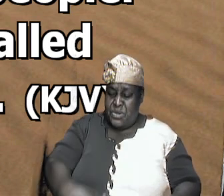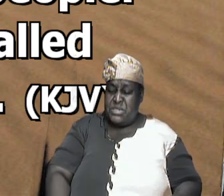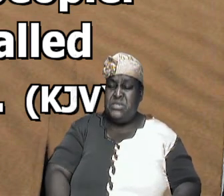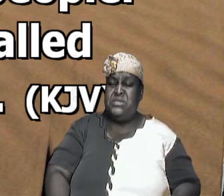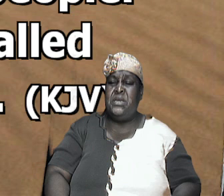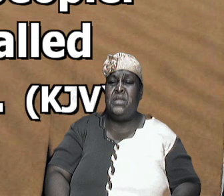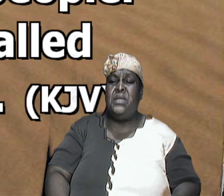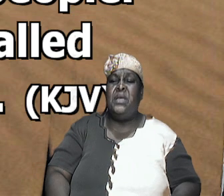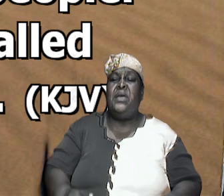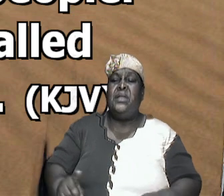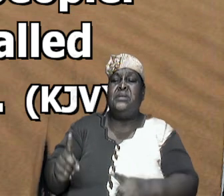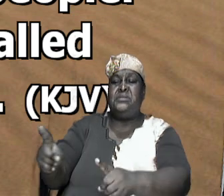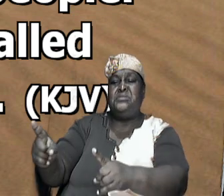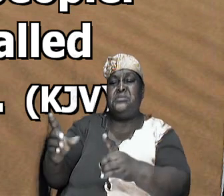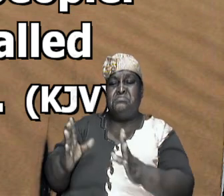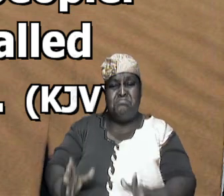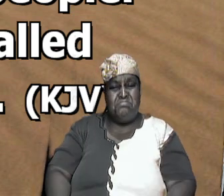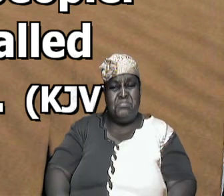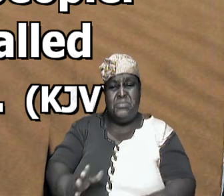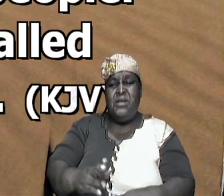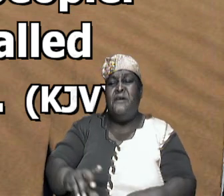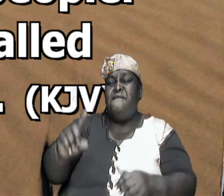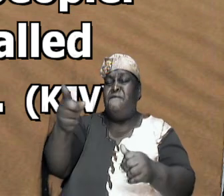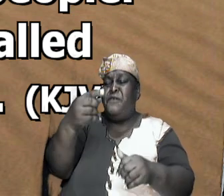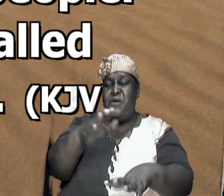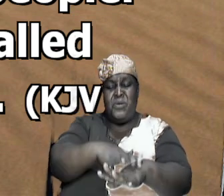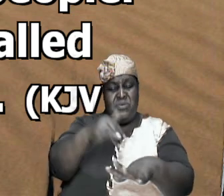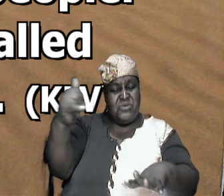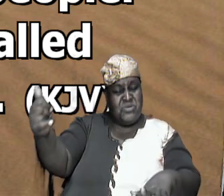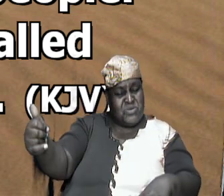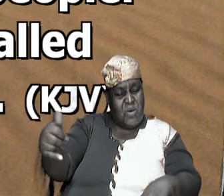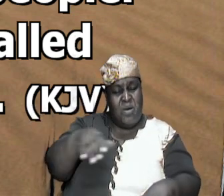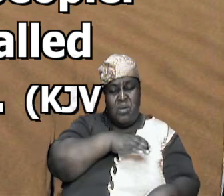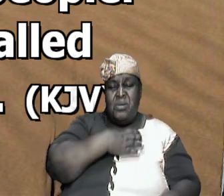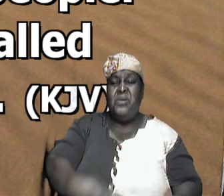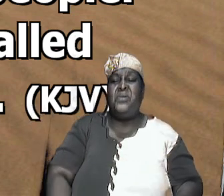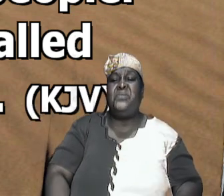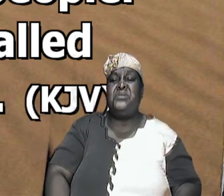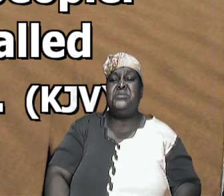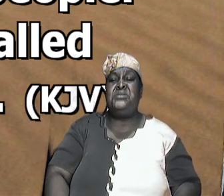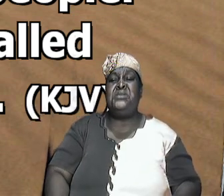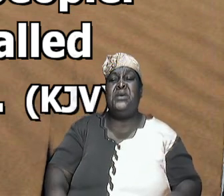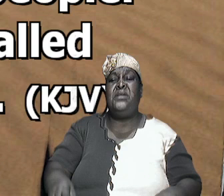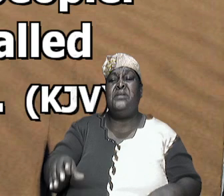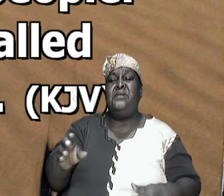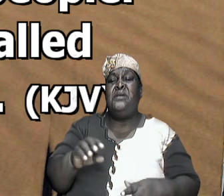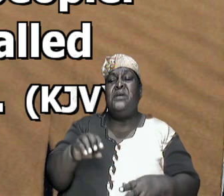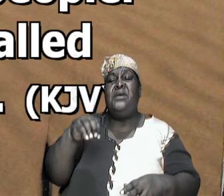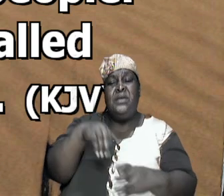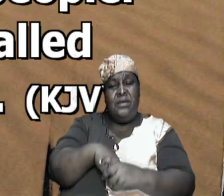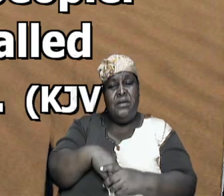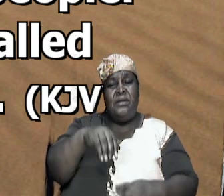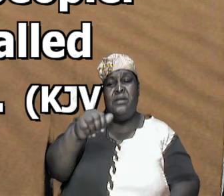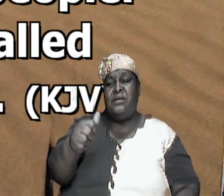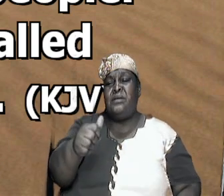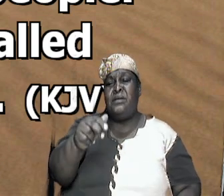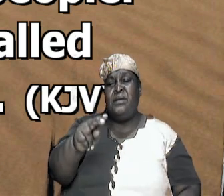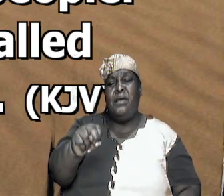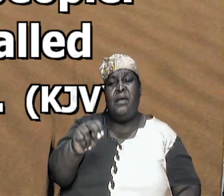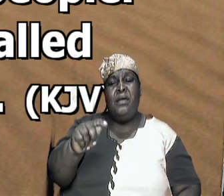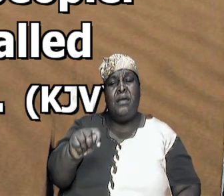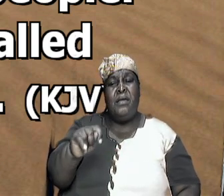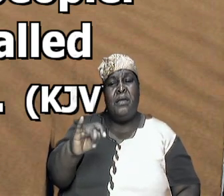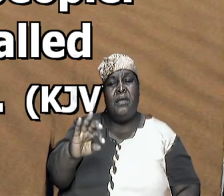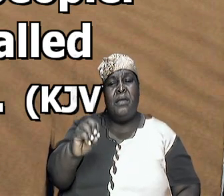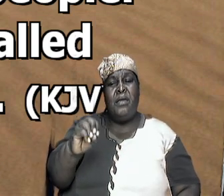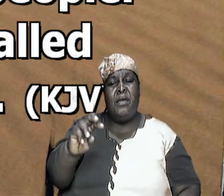the disciples were first called Christian, first in Antioch. That word there, and, is really saying, is the writer giving us a